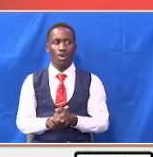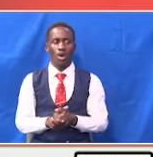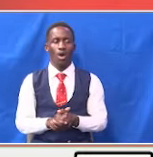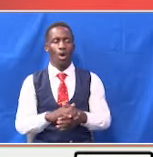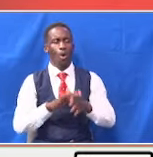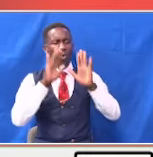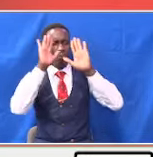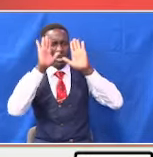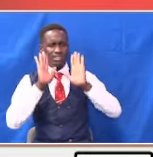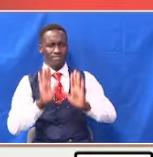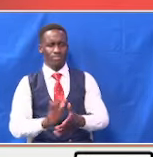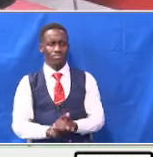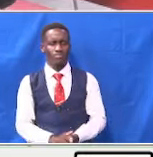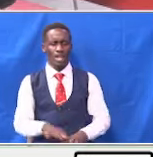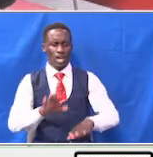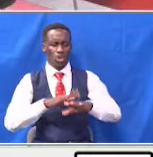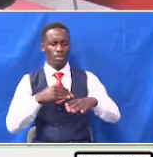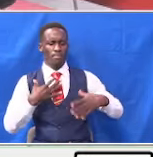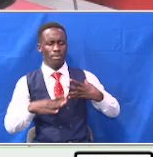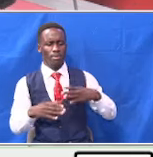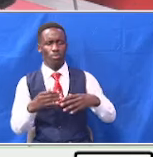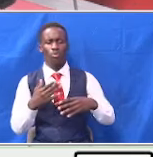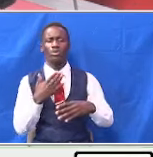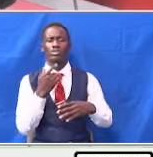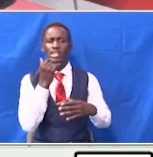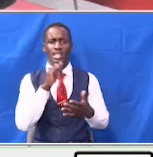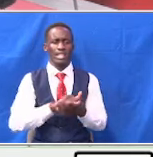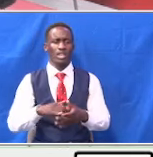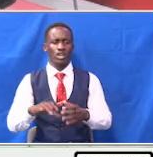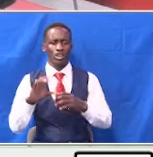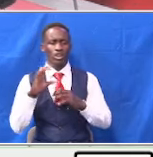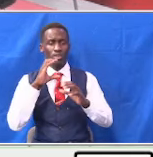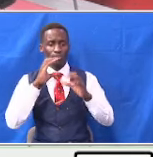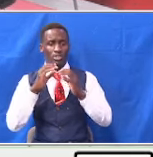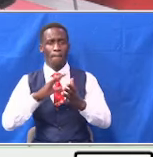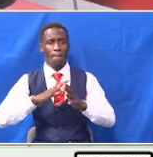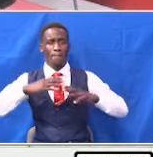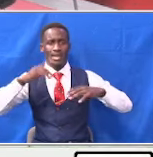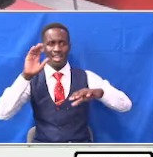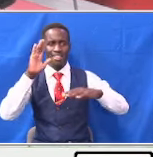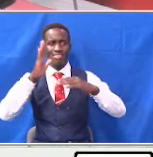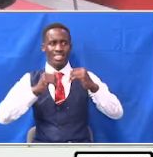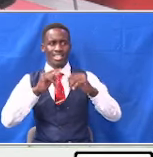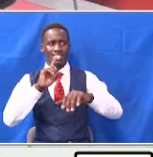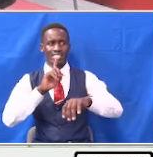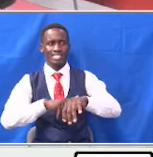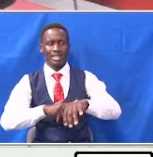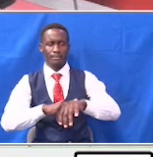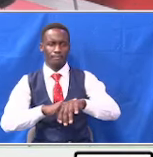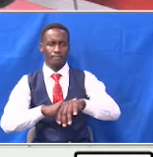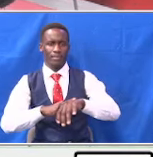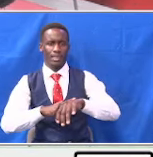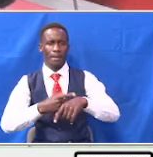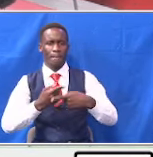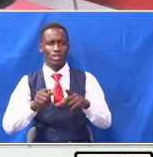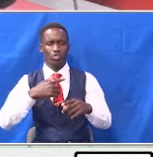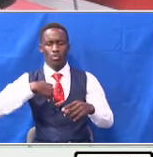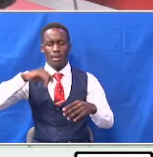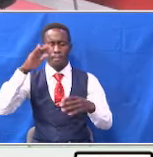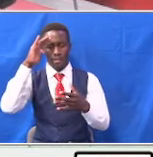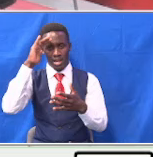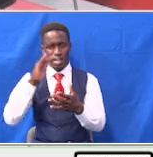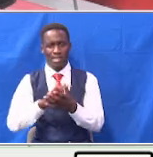people, we like to say the conversation was bigger than the time that we had. Yes. But I certainly believe that we've had some